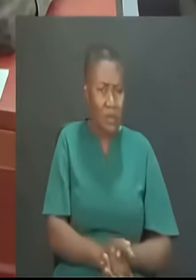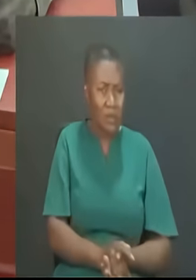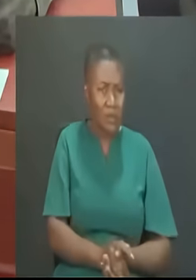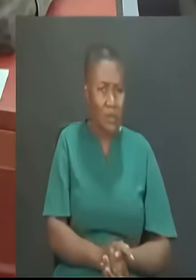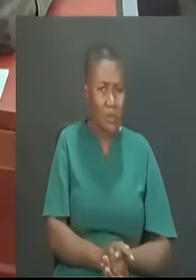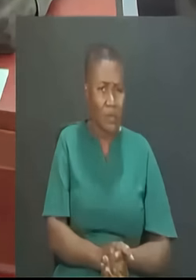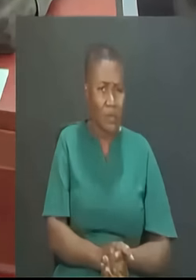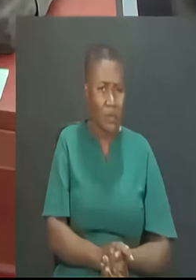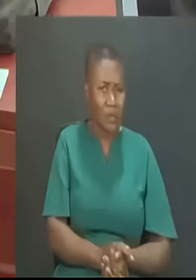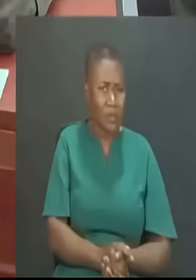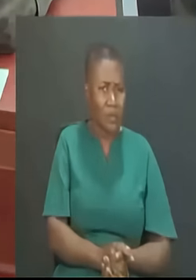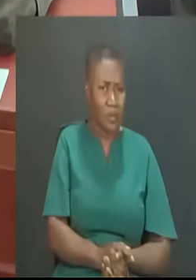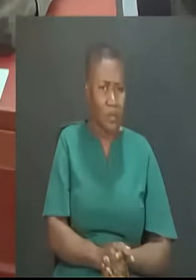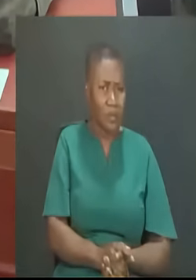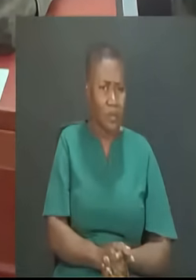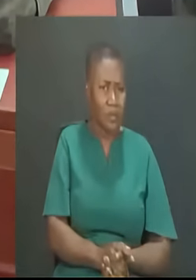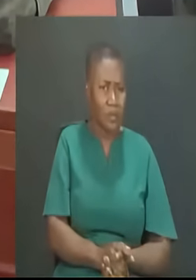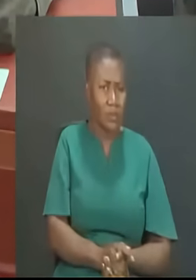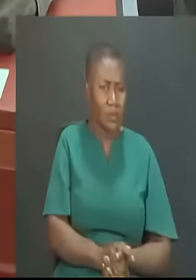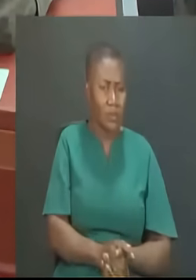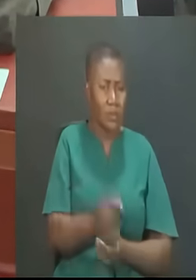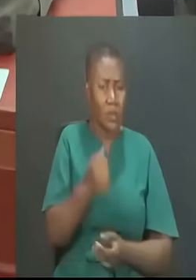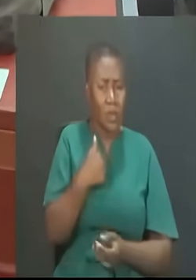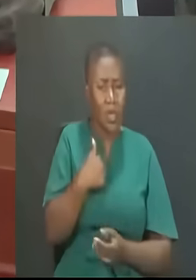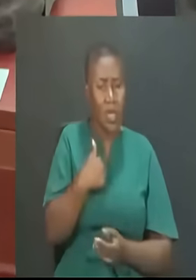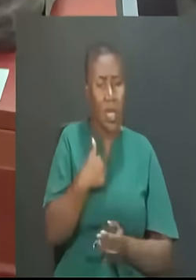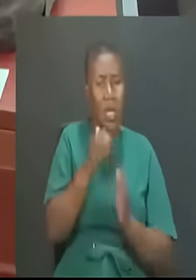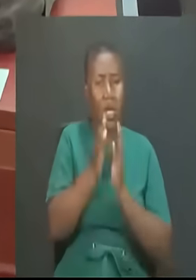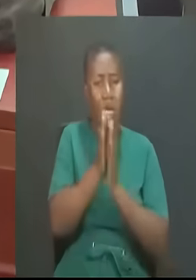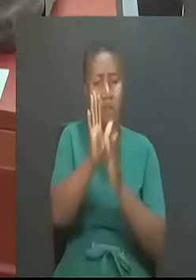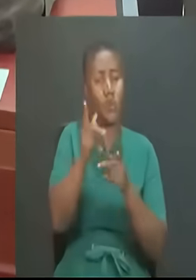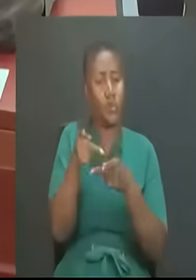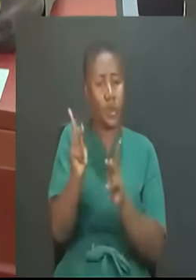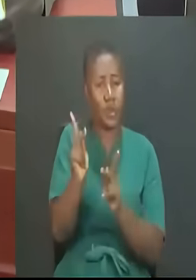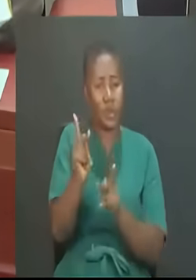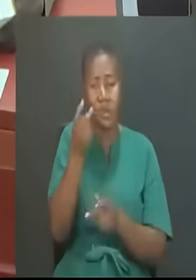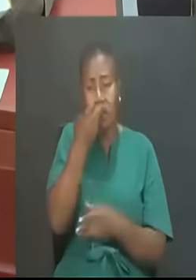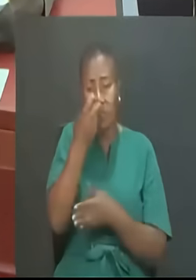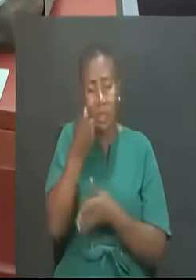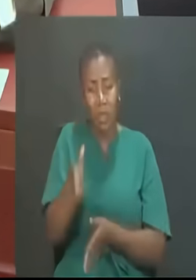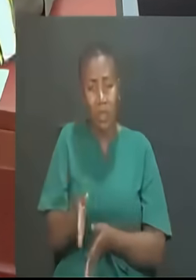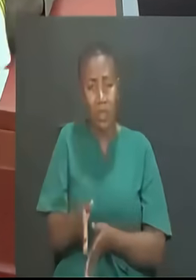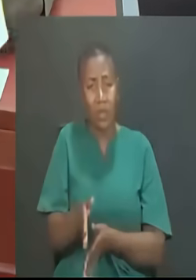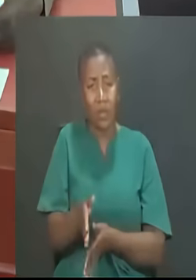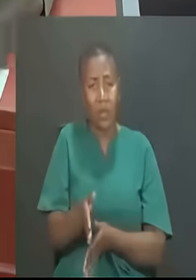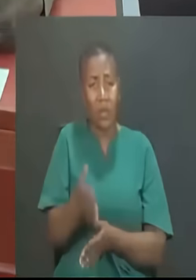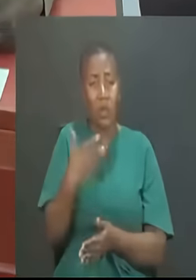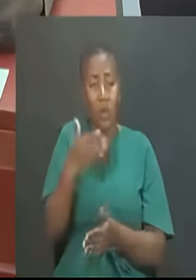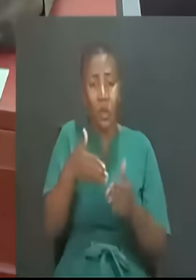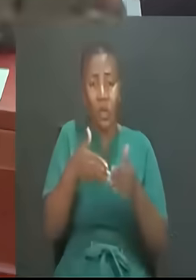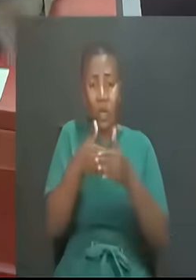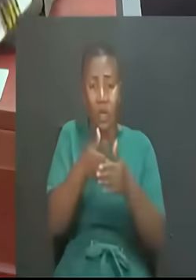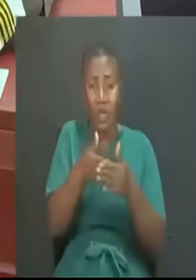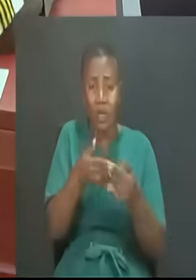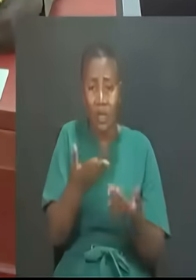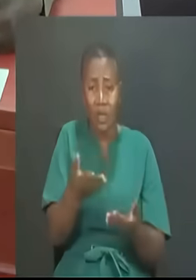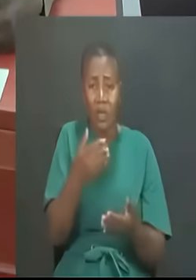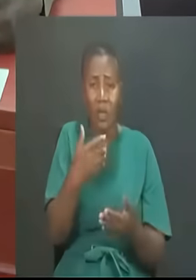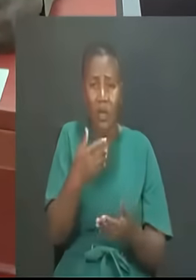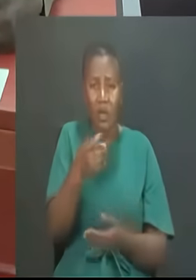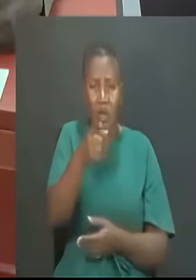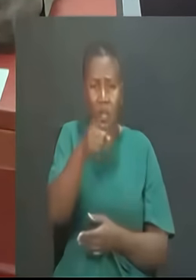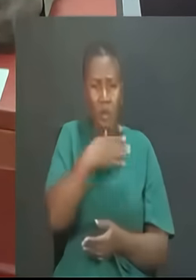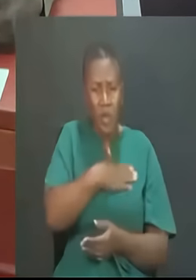So, Mr. Speaker, I seek your guidance in this matter. So, if you want to ask the question, then my leader will respond.